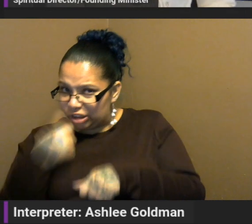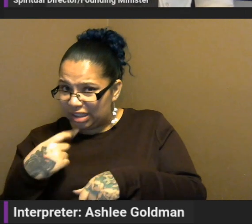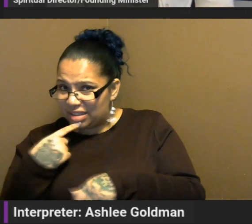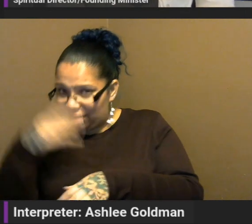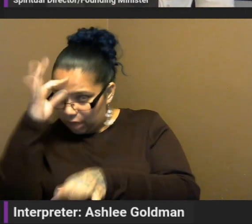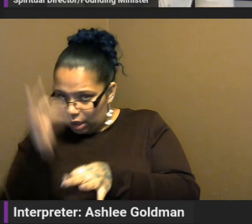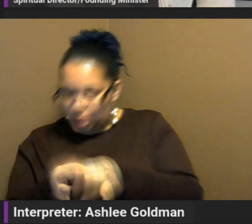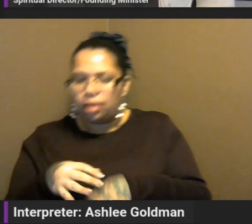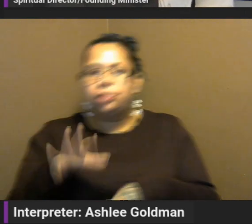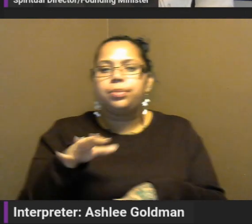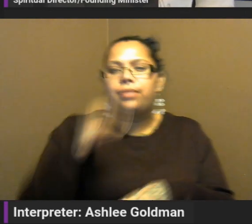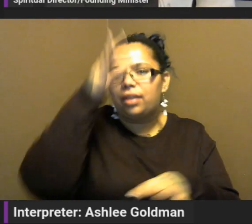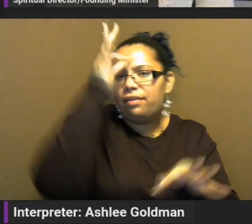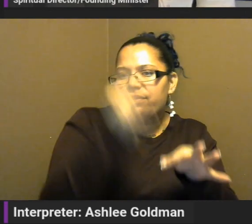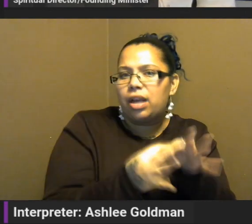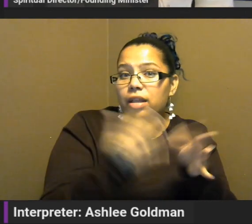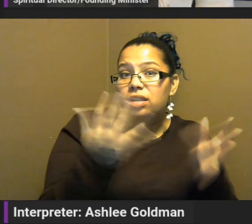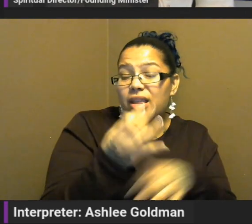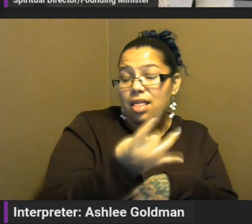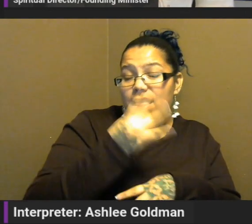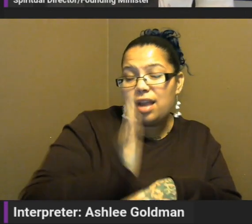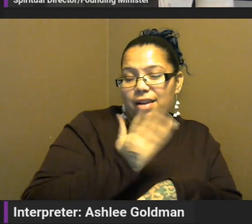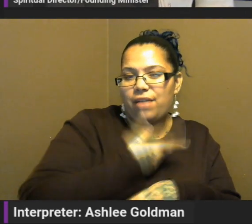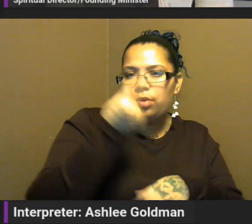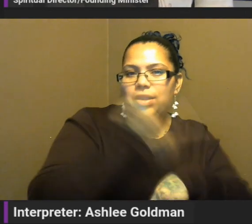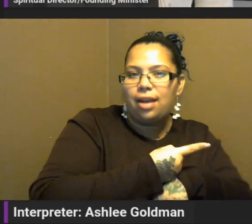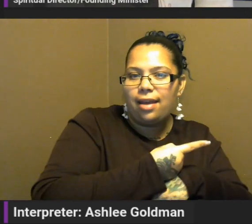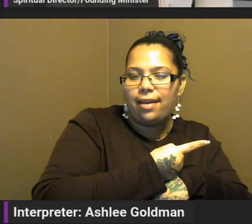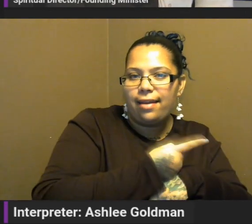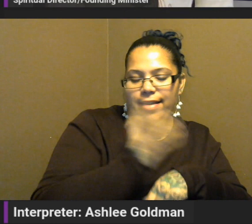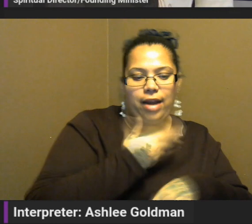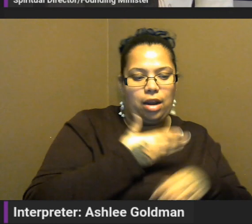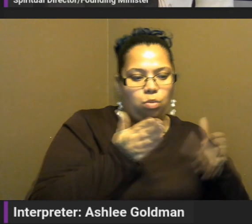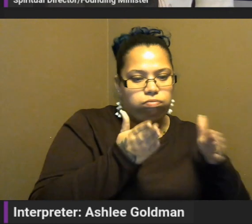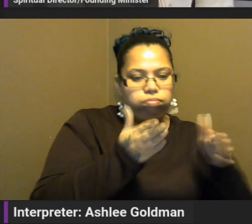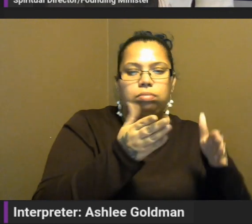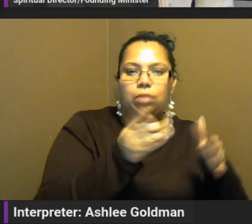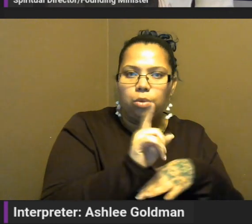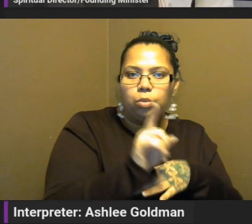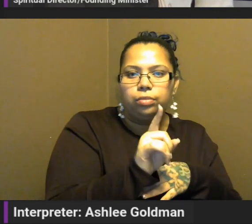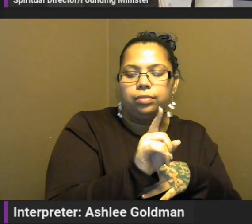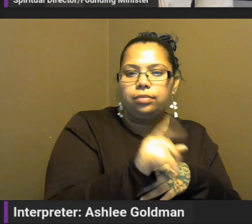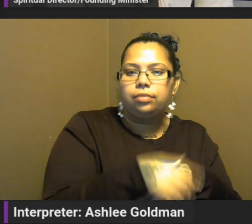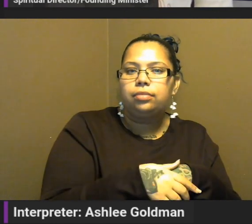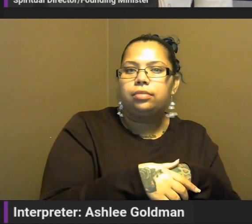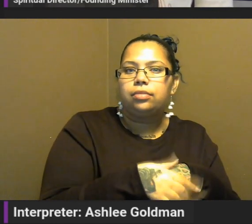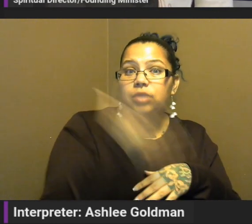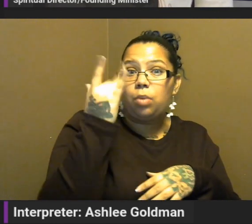is ever the light of our day and the light of our way, making the way